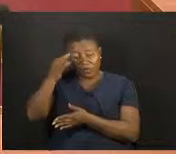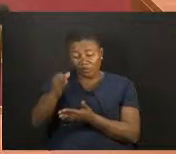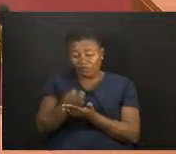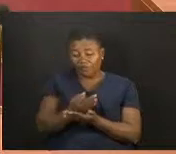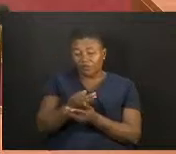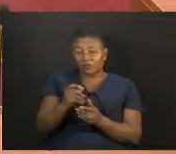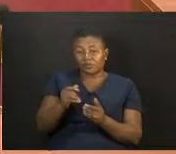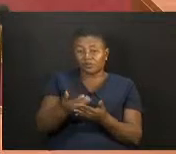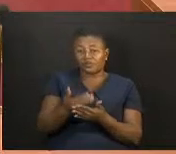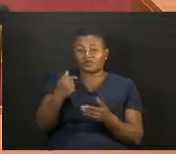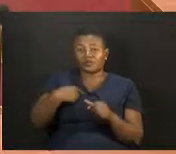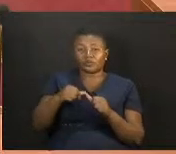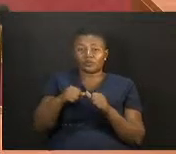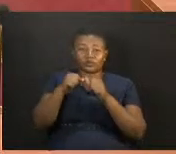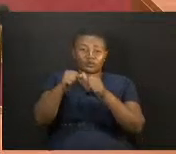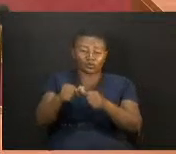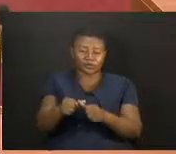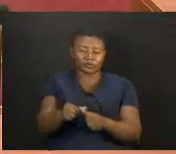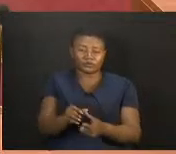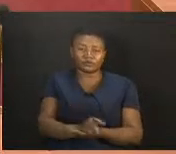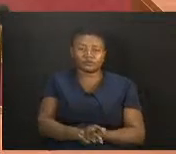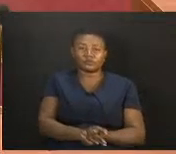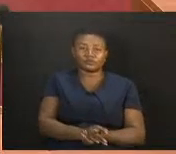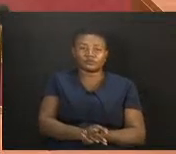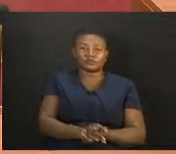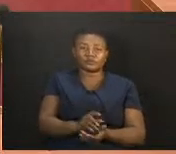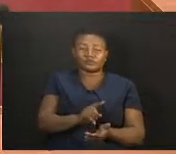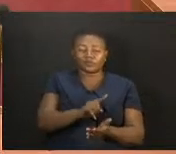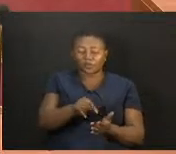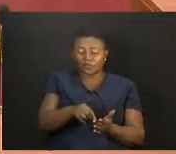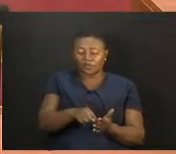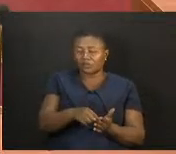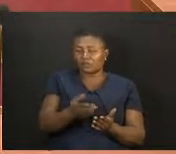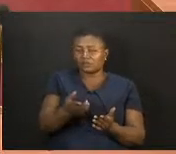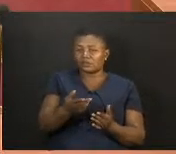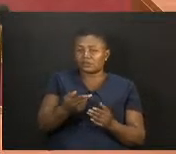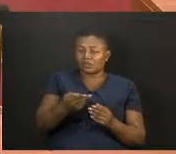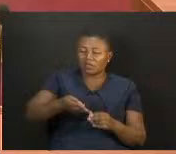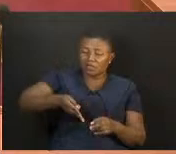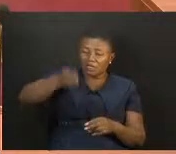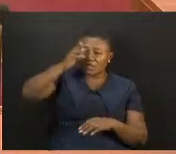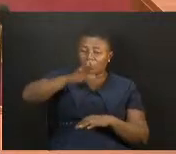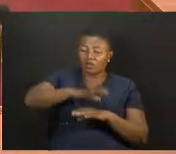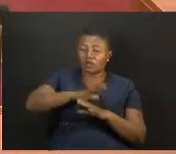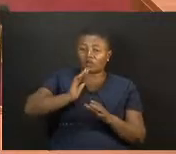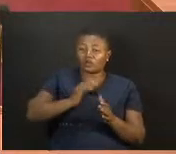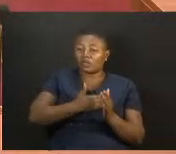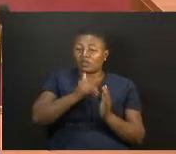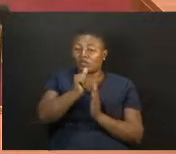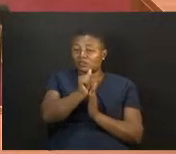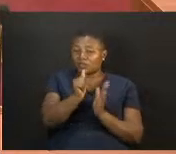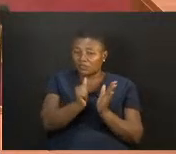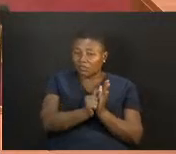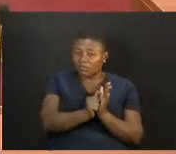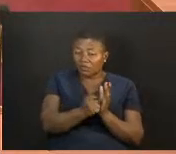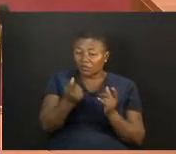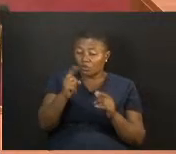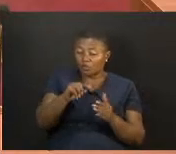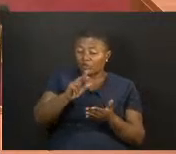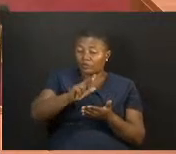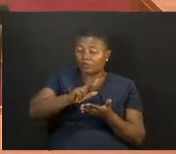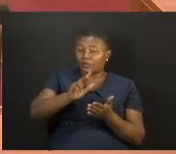of a commencement. And so this is top on our agenda. Once the budget is approved and the funding is made